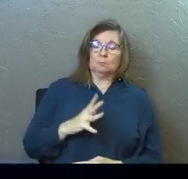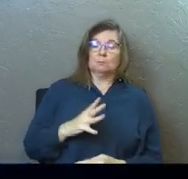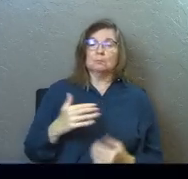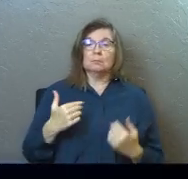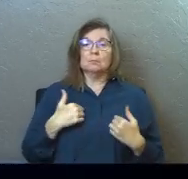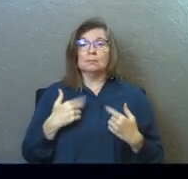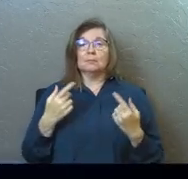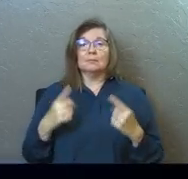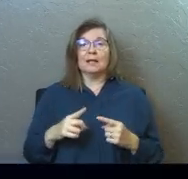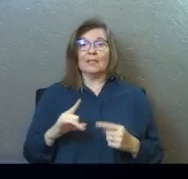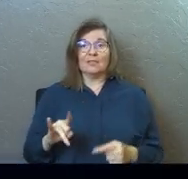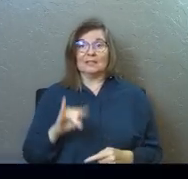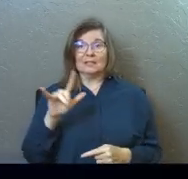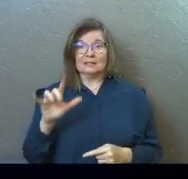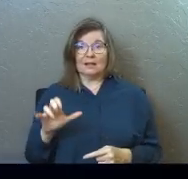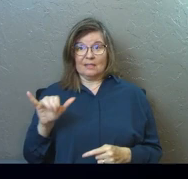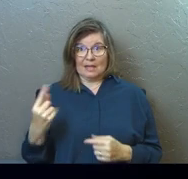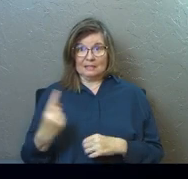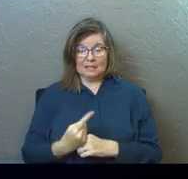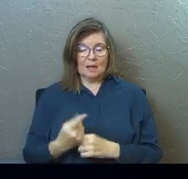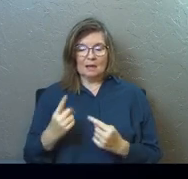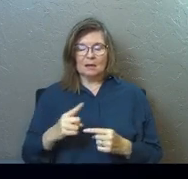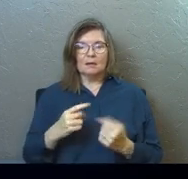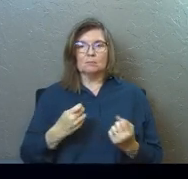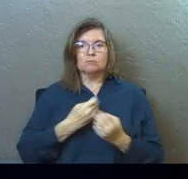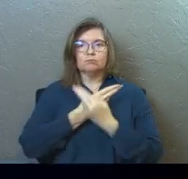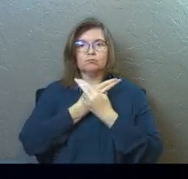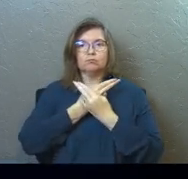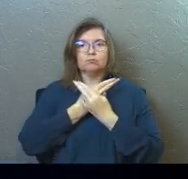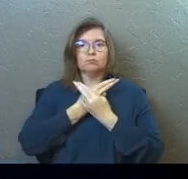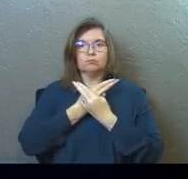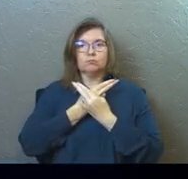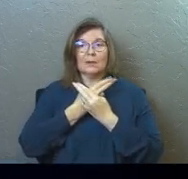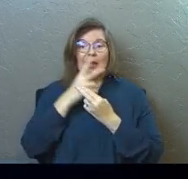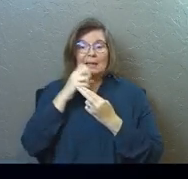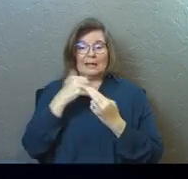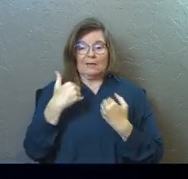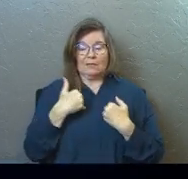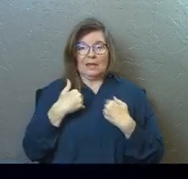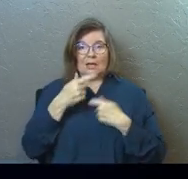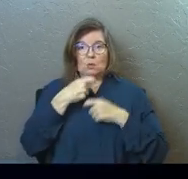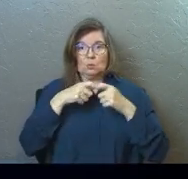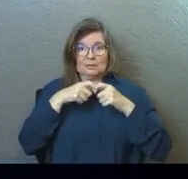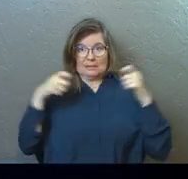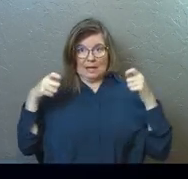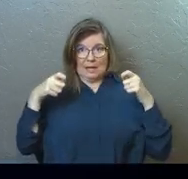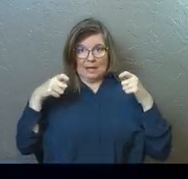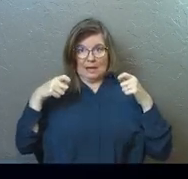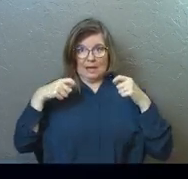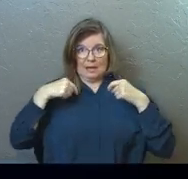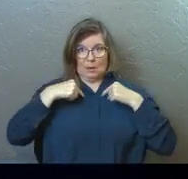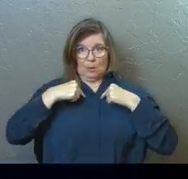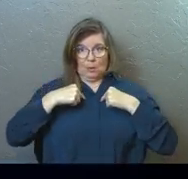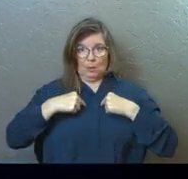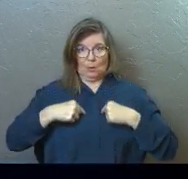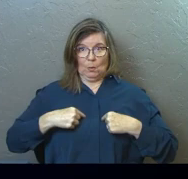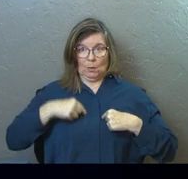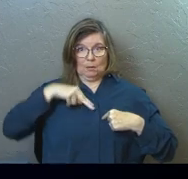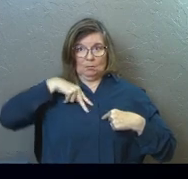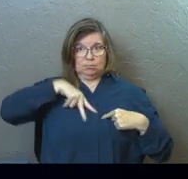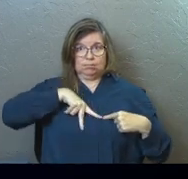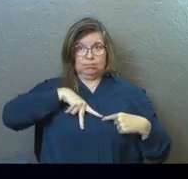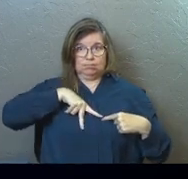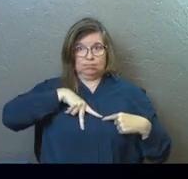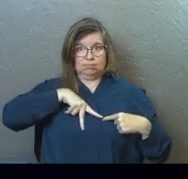bow tie, the style of that day is the bow tie, I guess they would tie it, and the ends of it would be